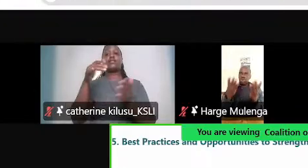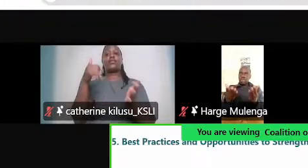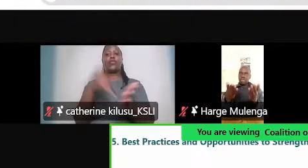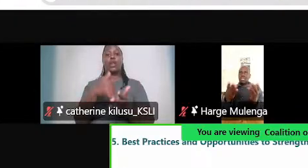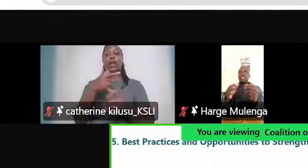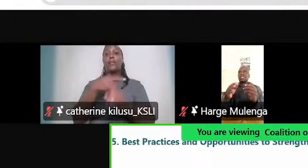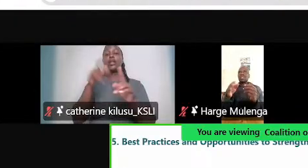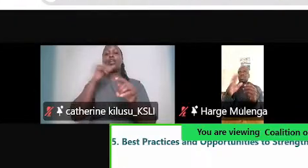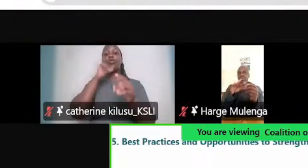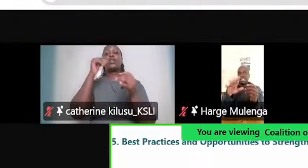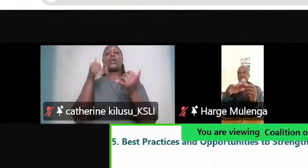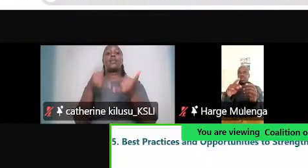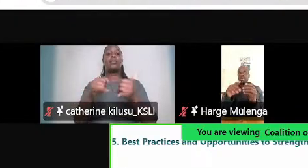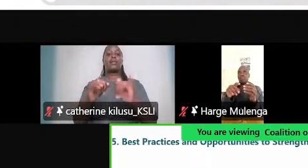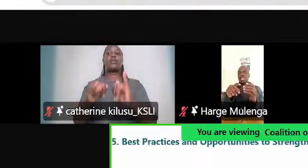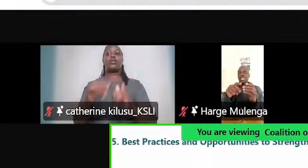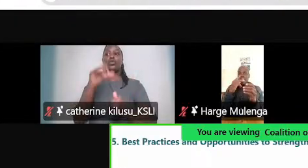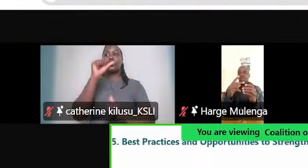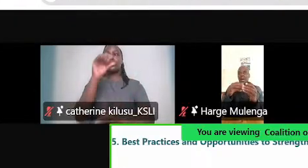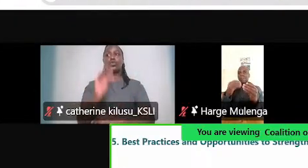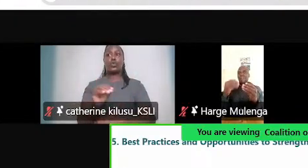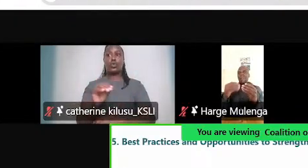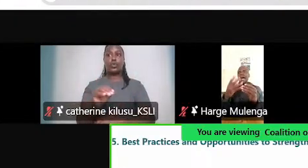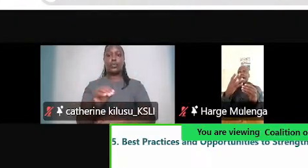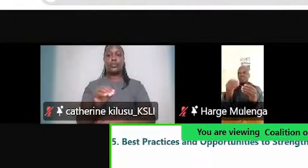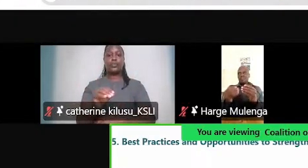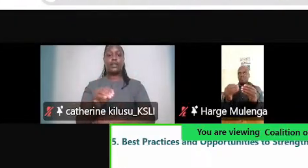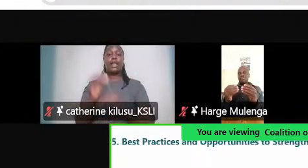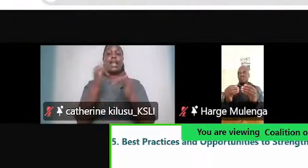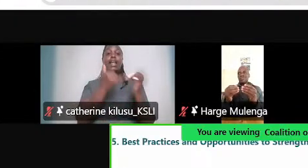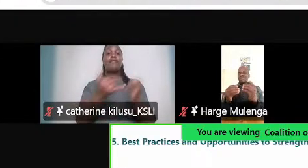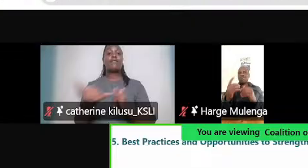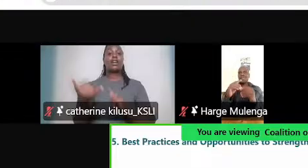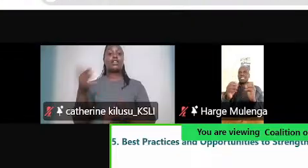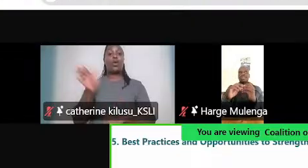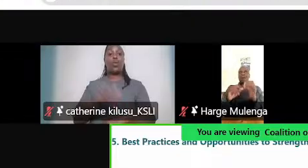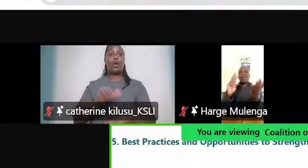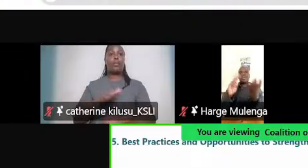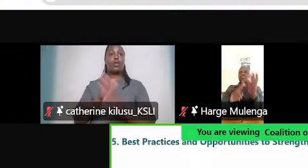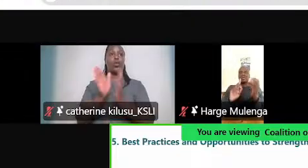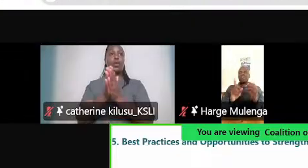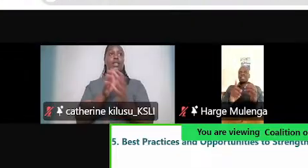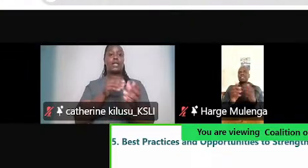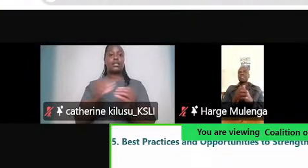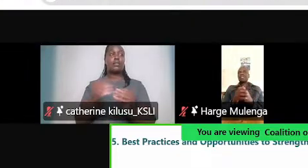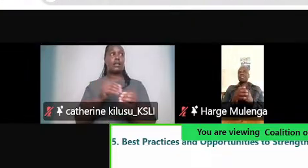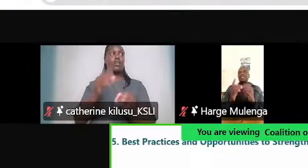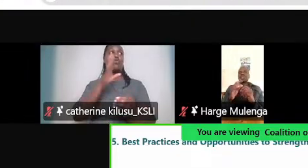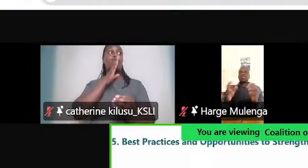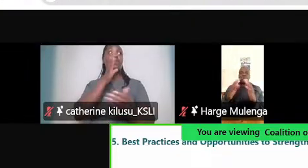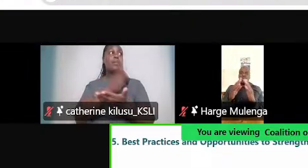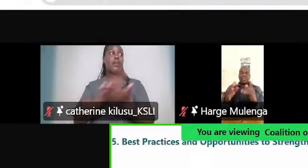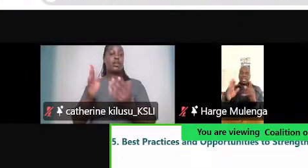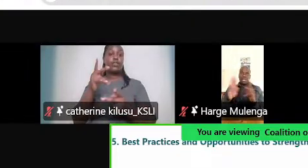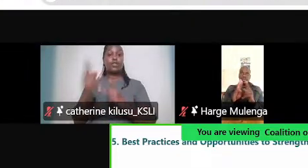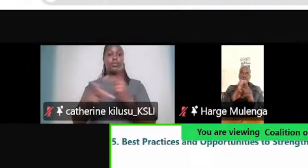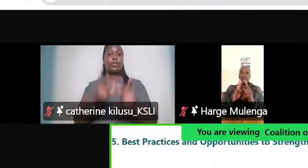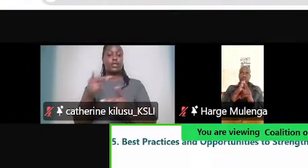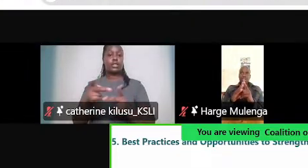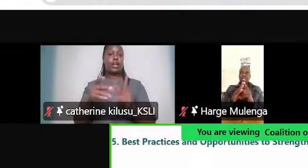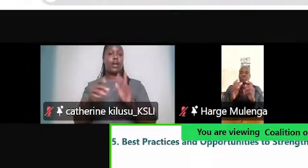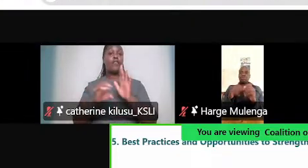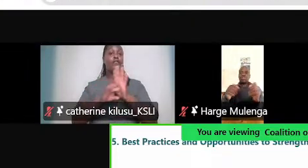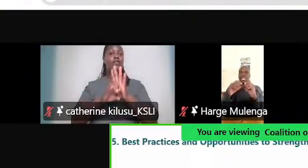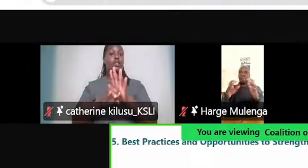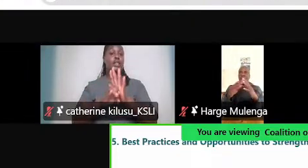implemented. So invite the women with disability to be part of the process. For example, in Kenya,